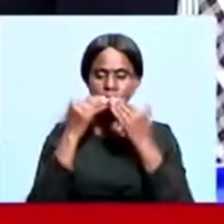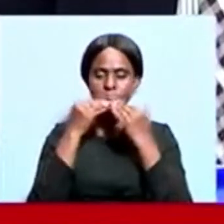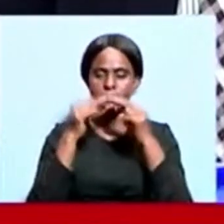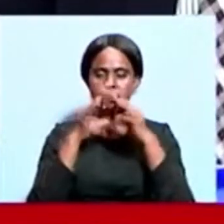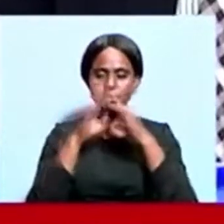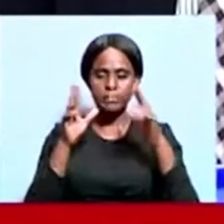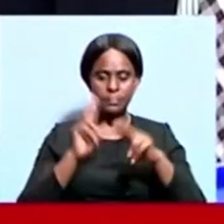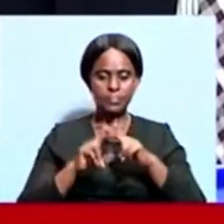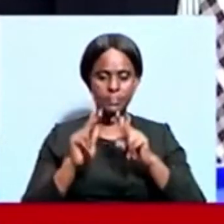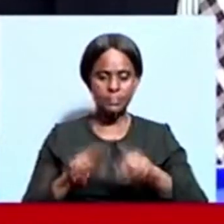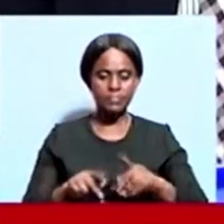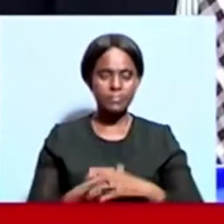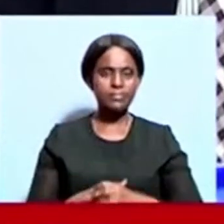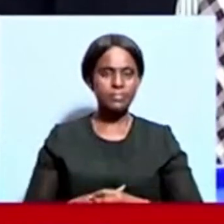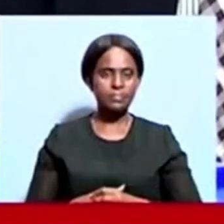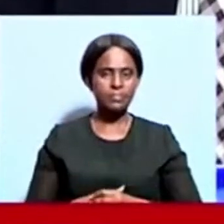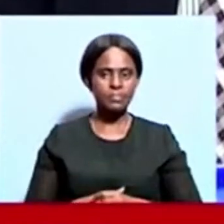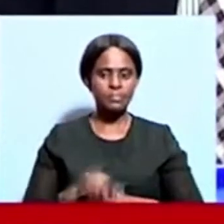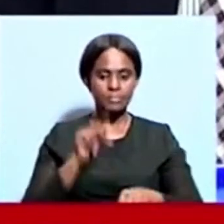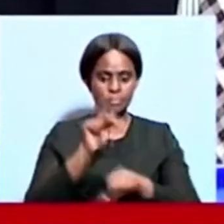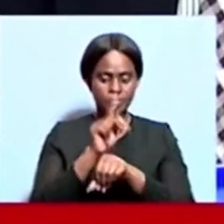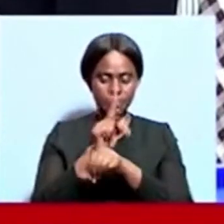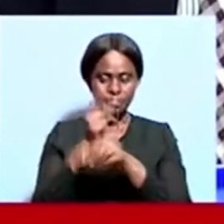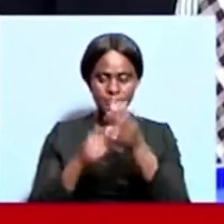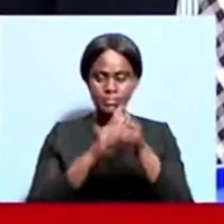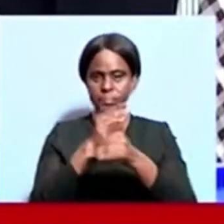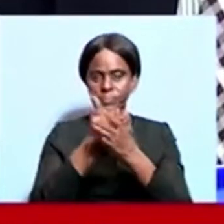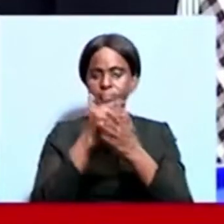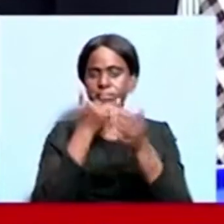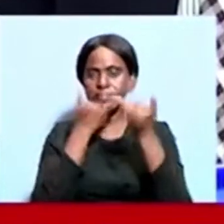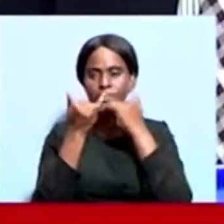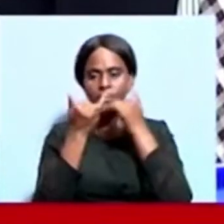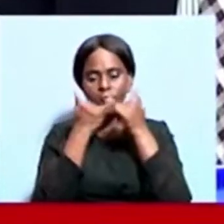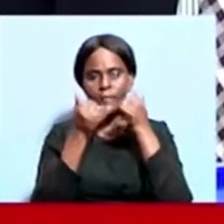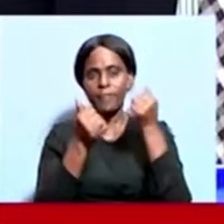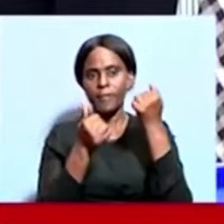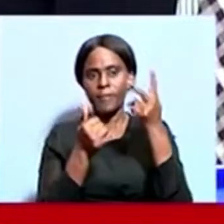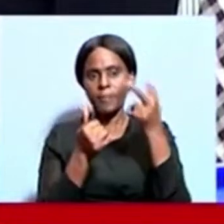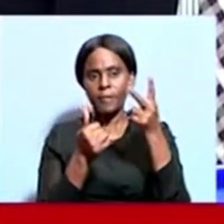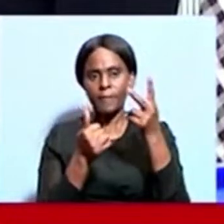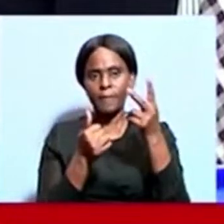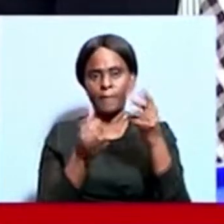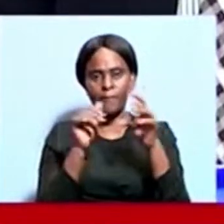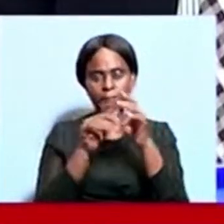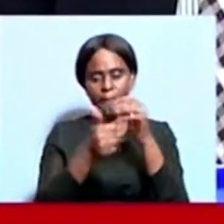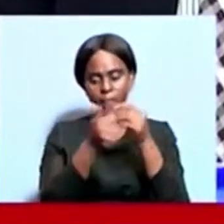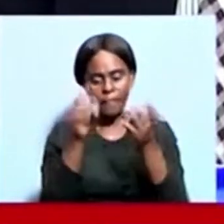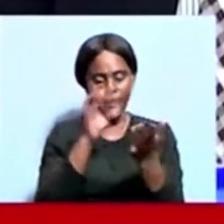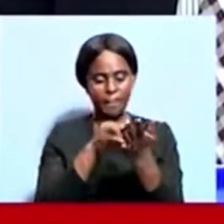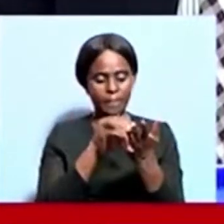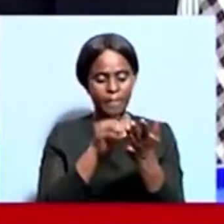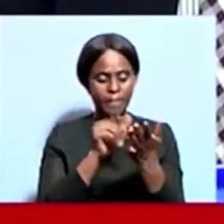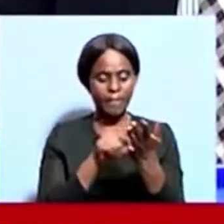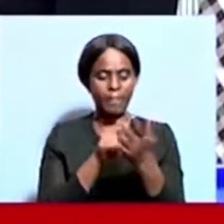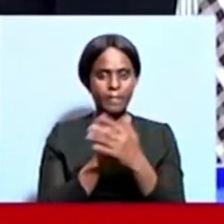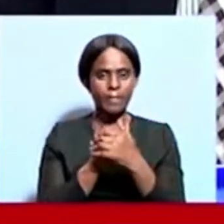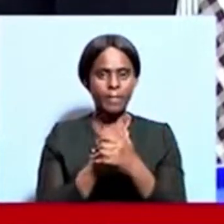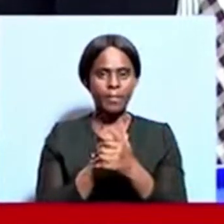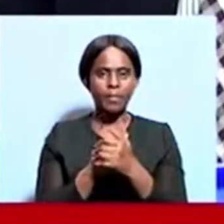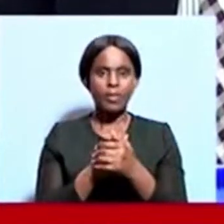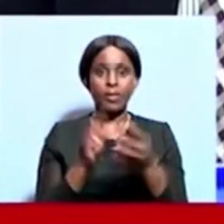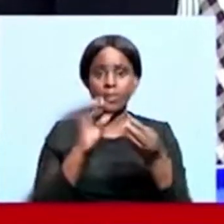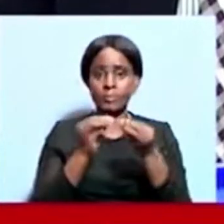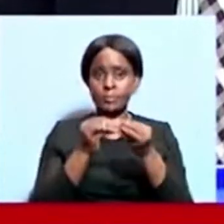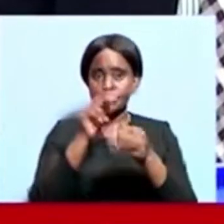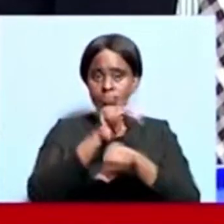Chair. The projects that were queried were 13. In any case, the number